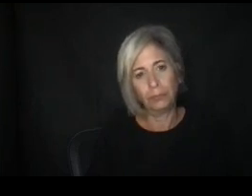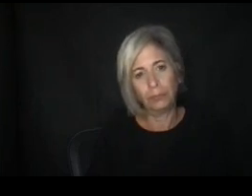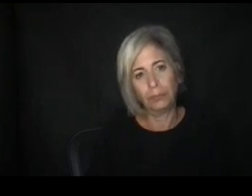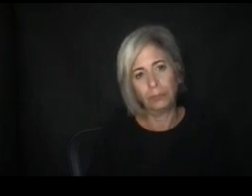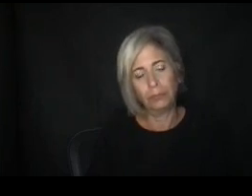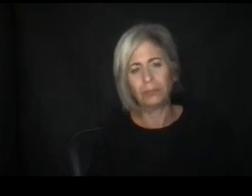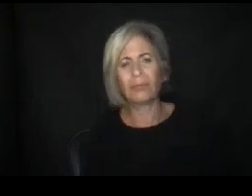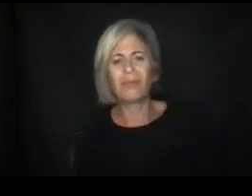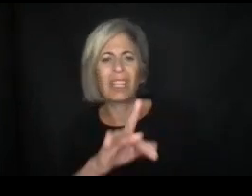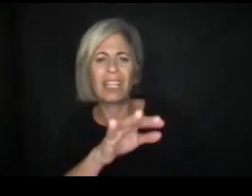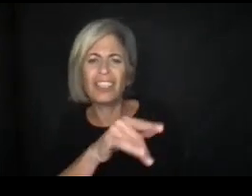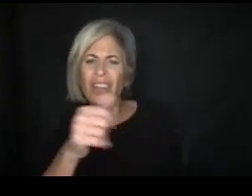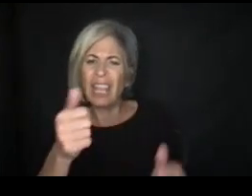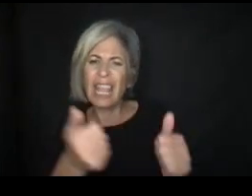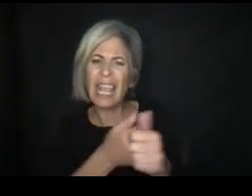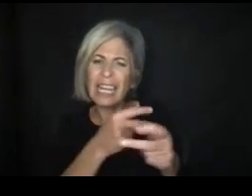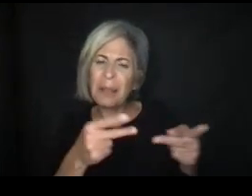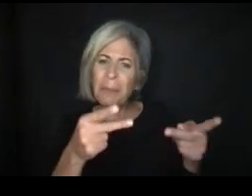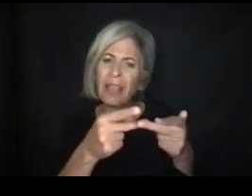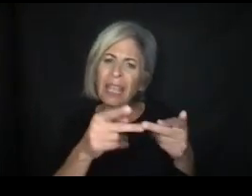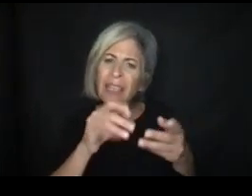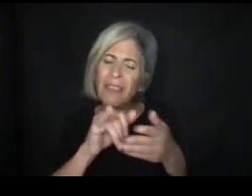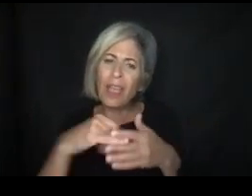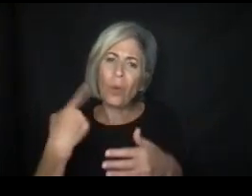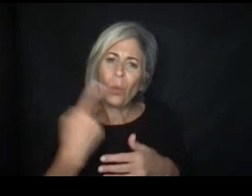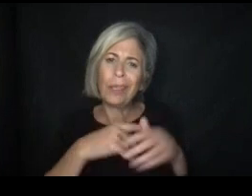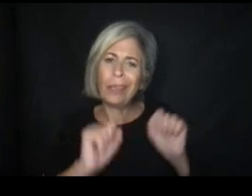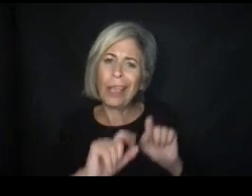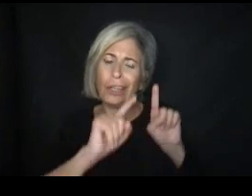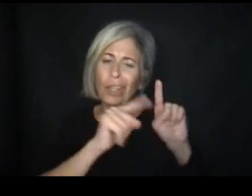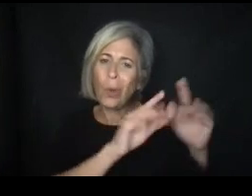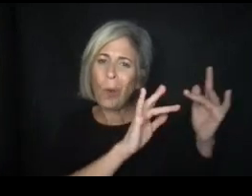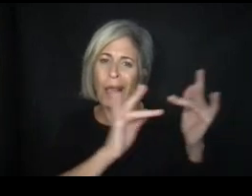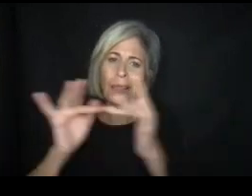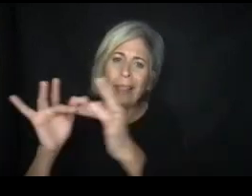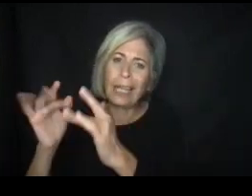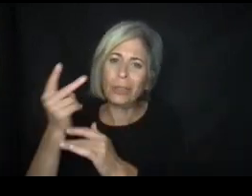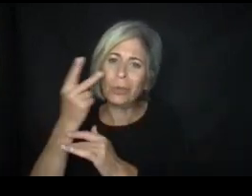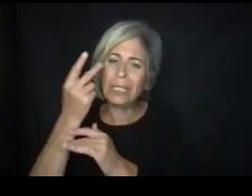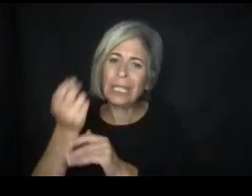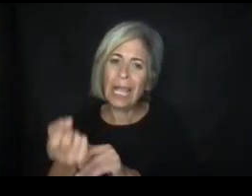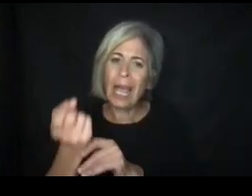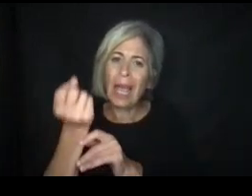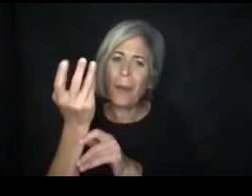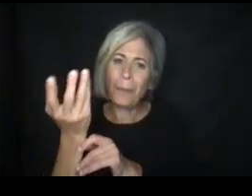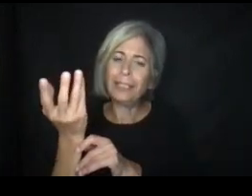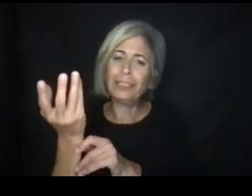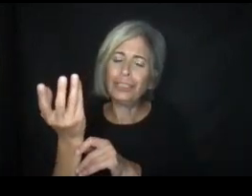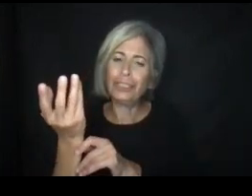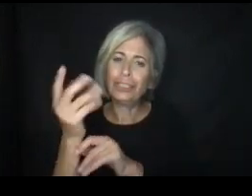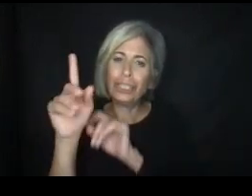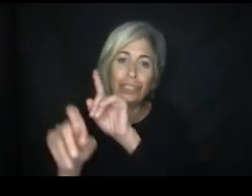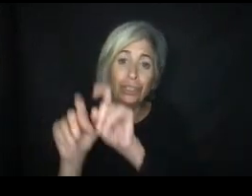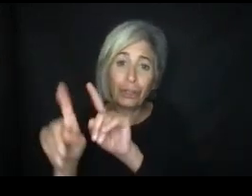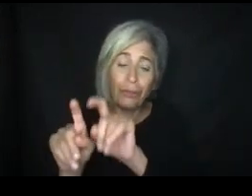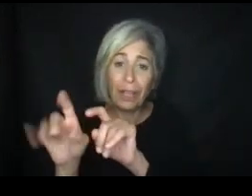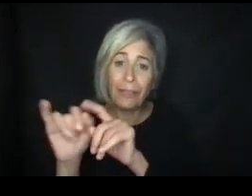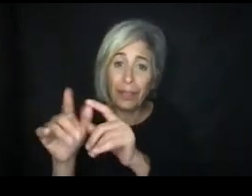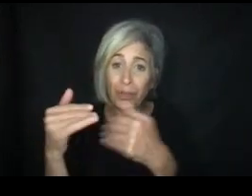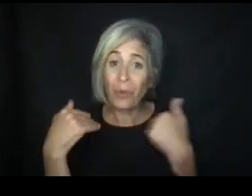is there any place where we can go online to see the amount of surveys that you